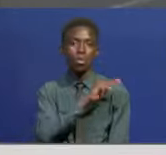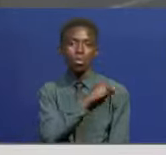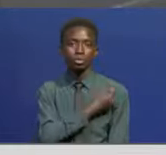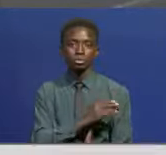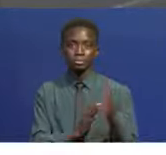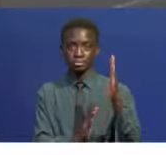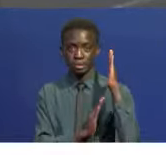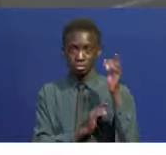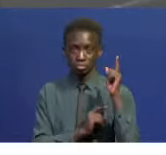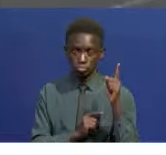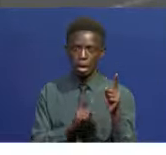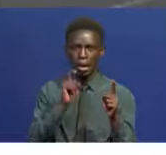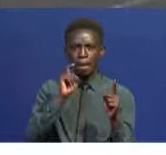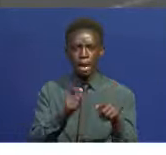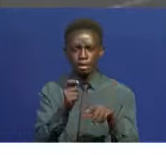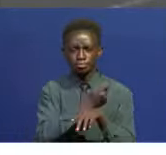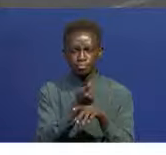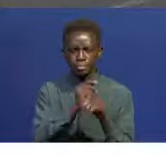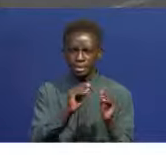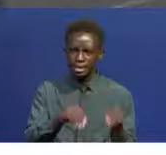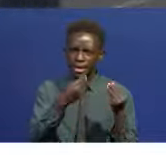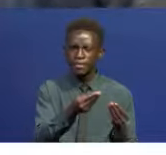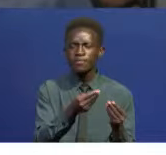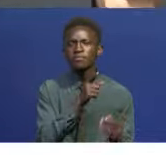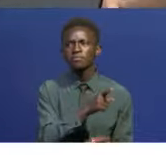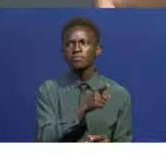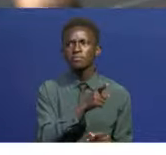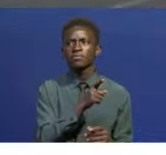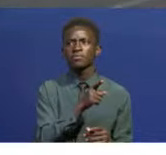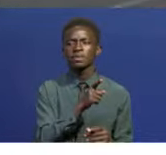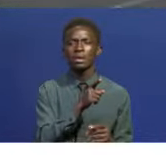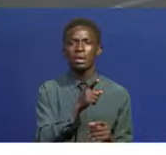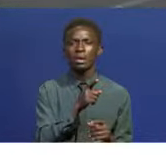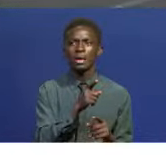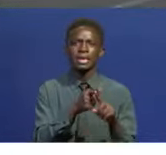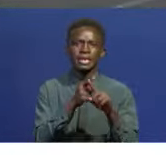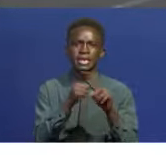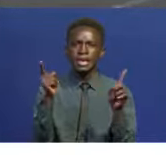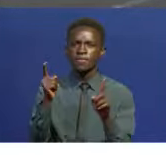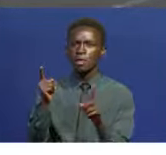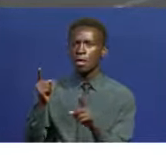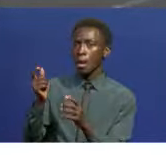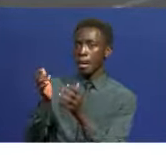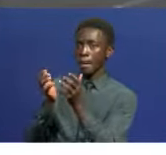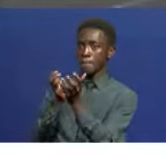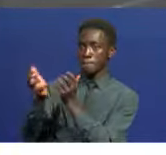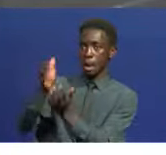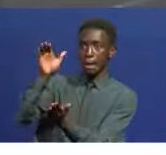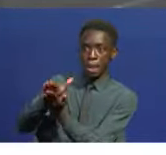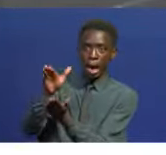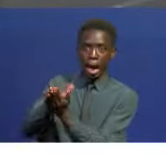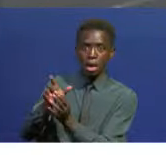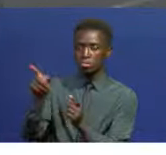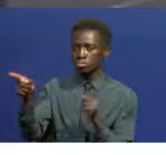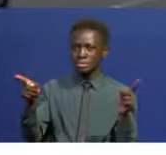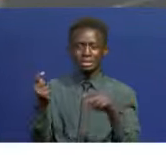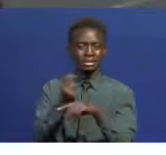of education or training as opposed to when you start commercial institutions. Yes. Now, we cannot allow this tendency